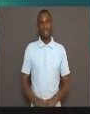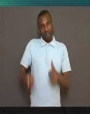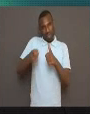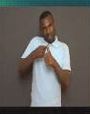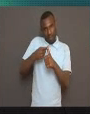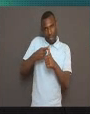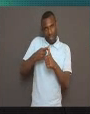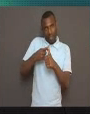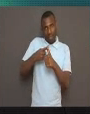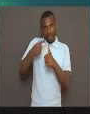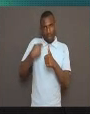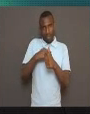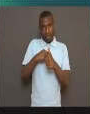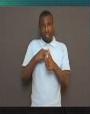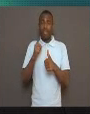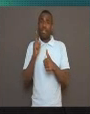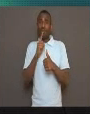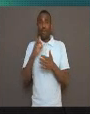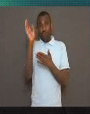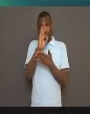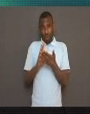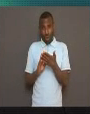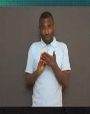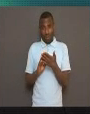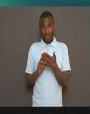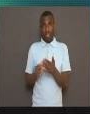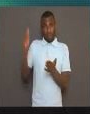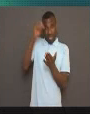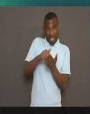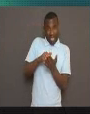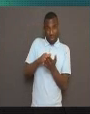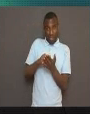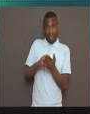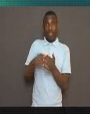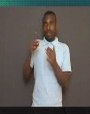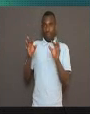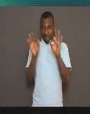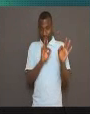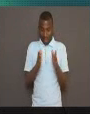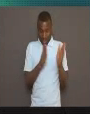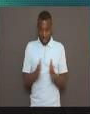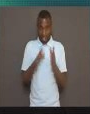First, we restate our formula to solve for x.